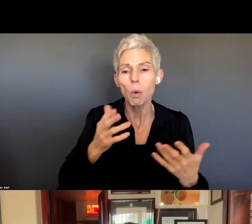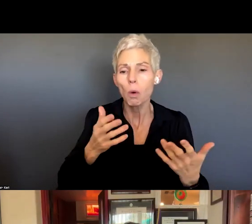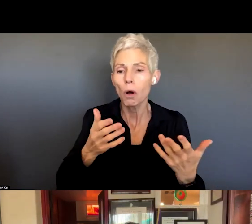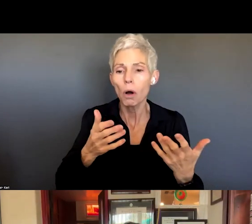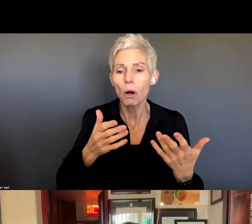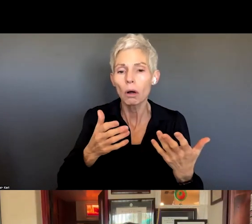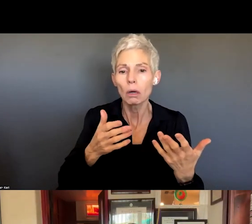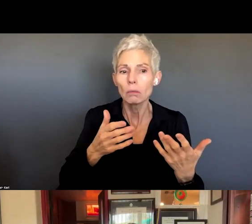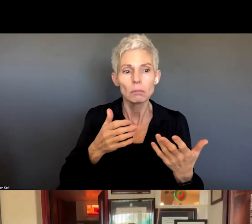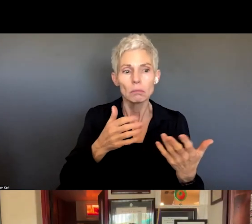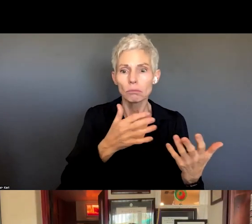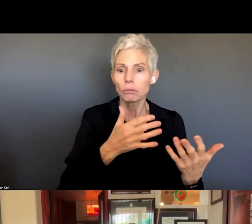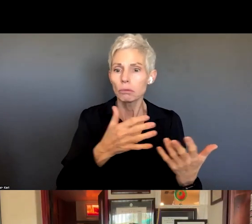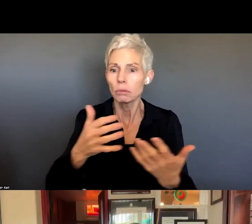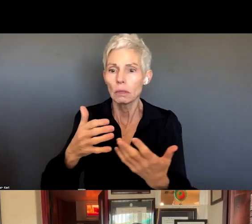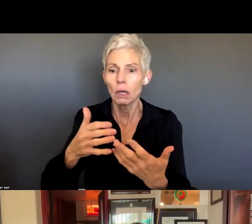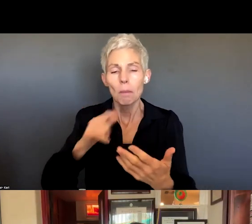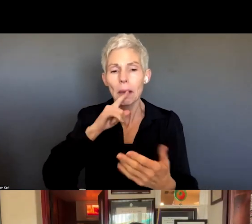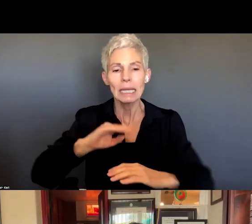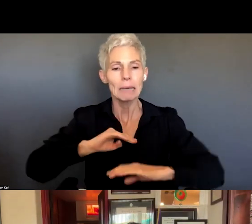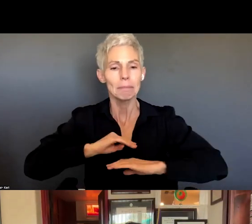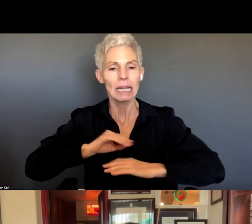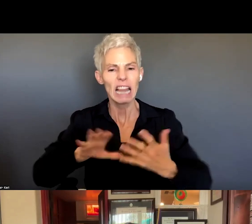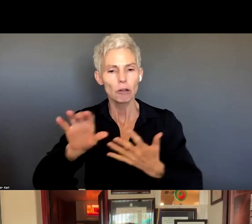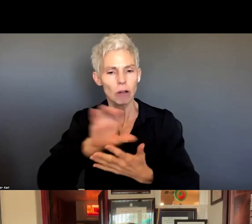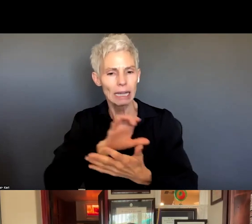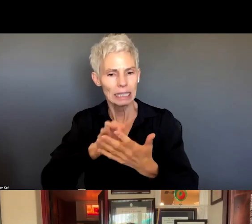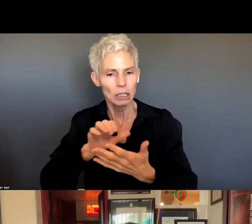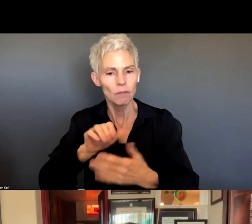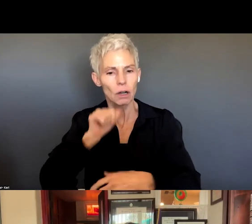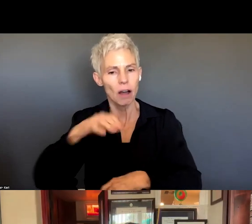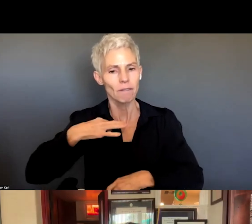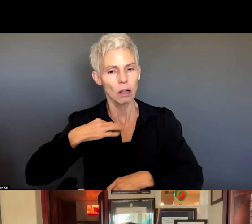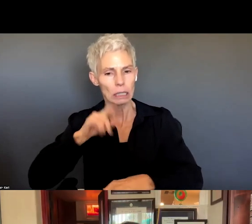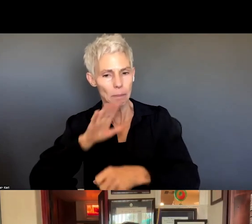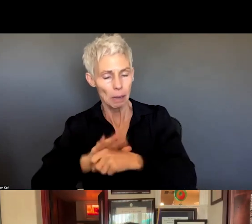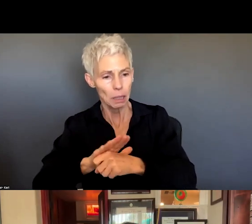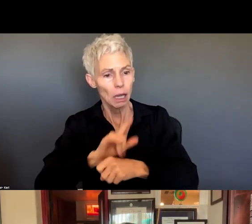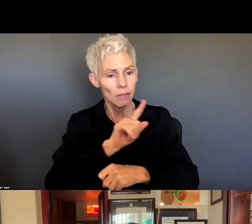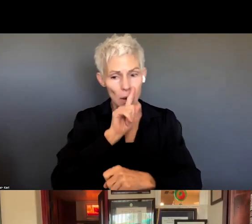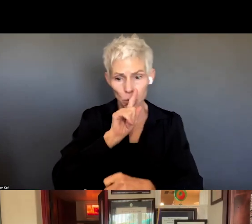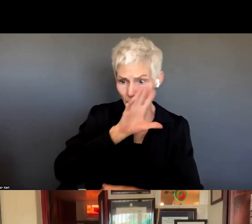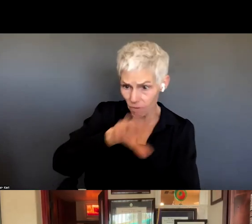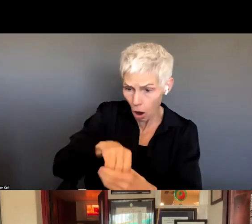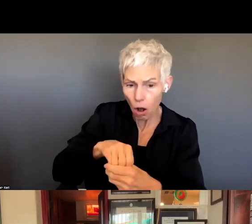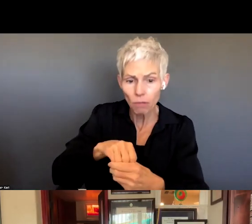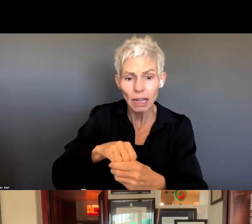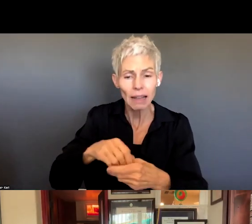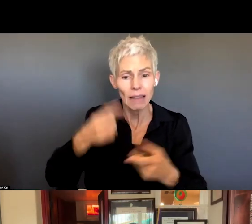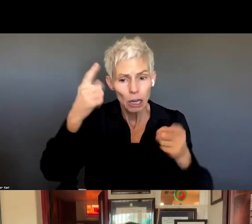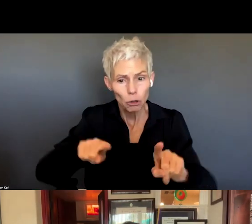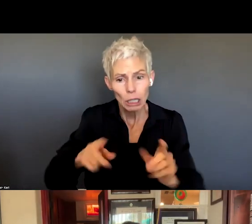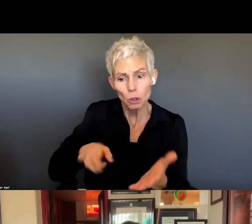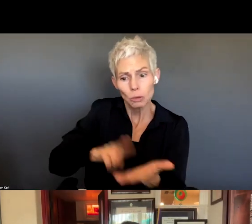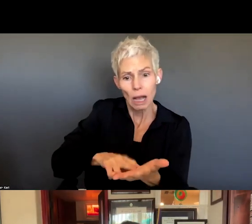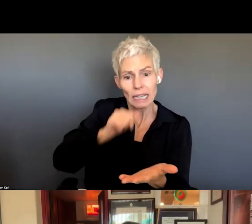or to the point where they didn't meet the criteria for involuntary commitment, or they were engaged and agreed to sign in voluntarily to continue their